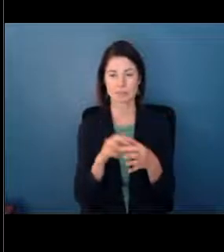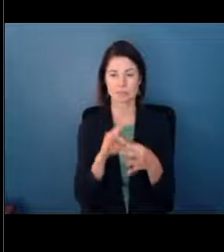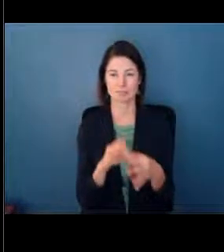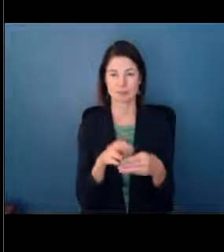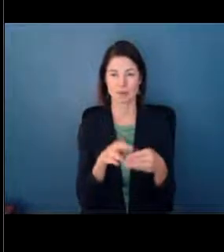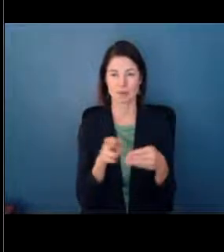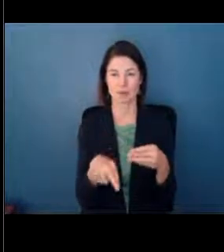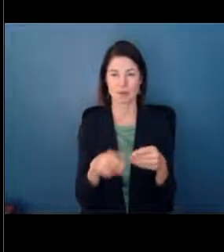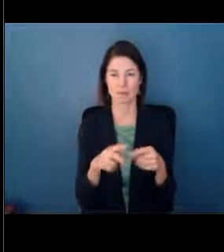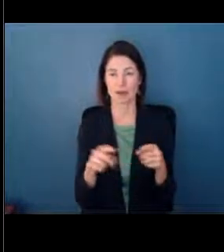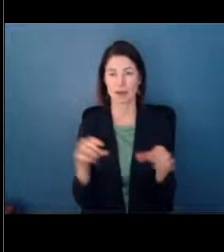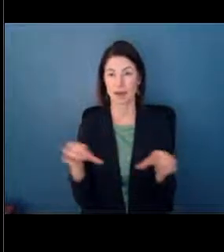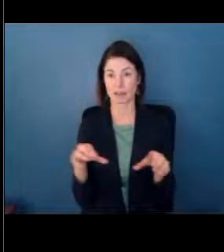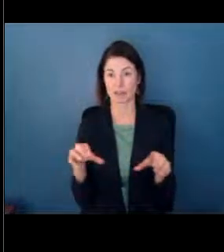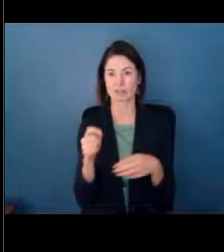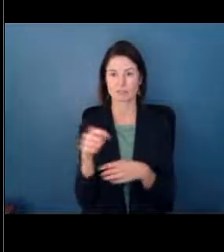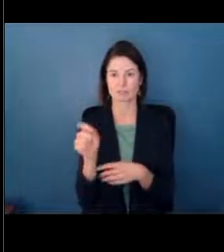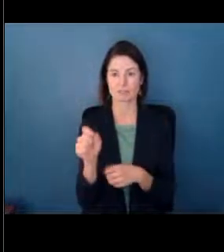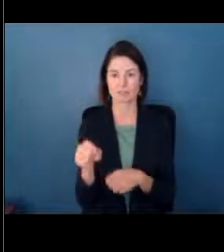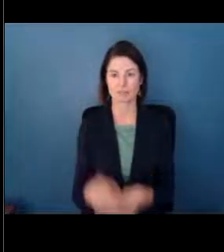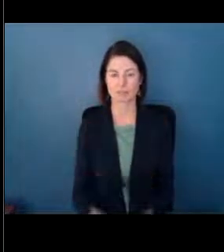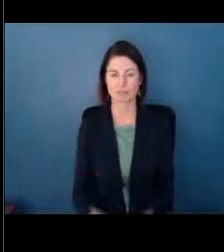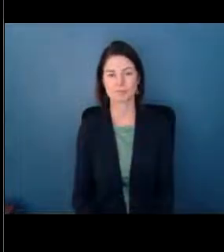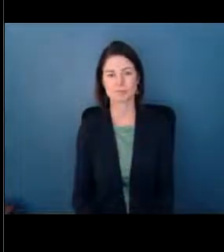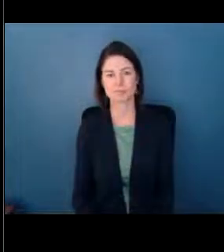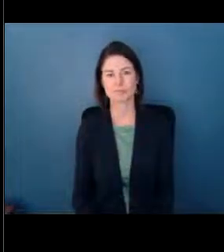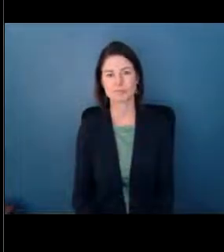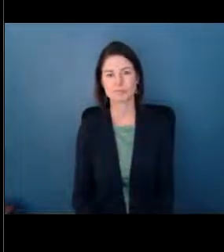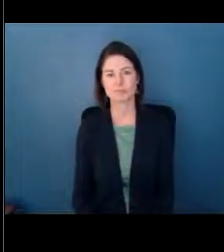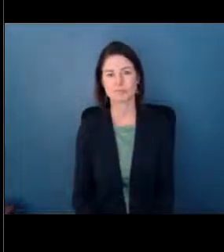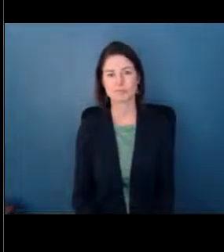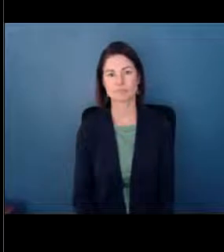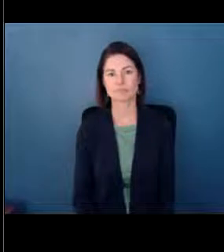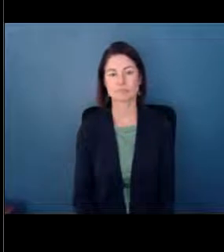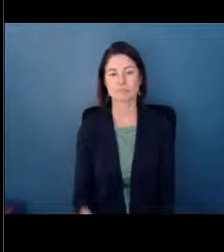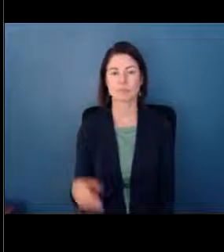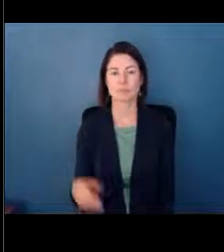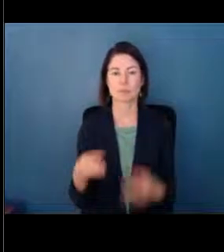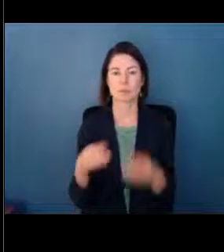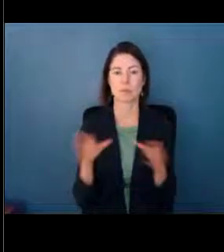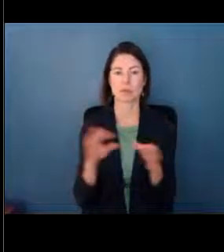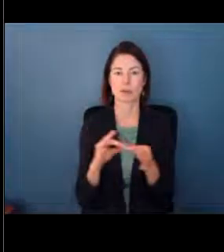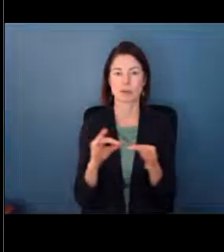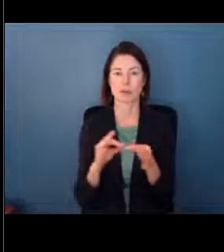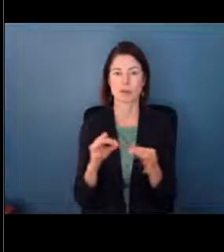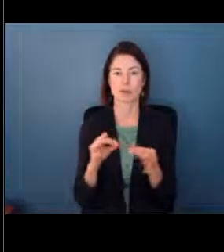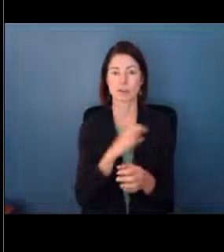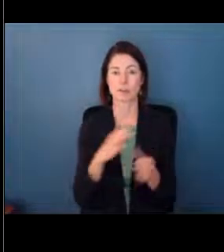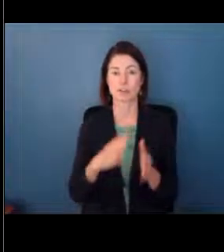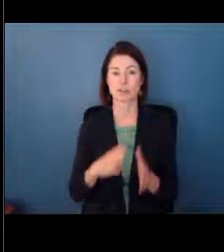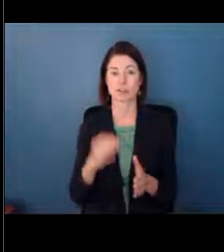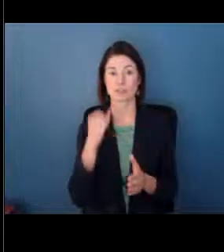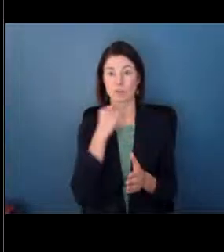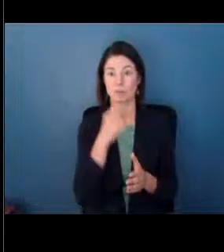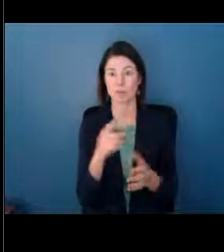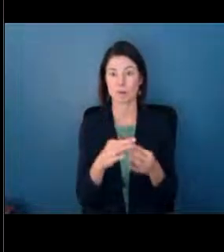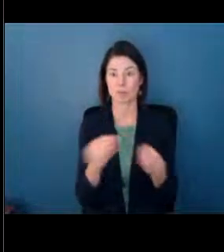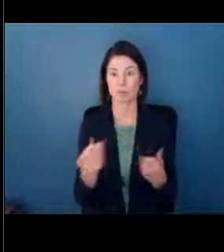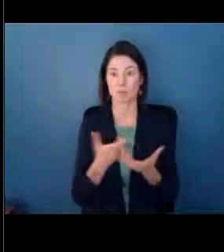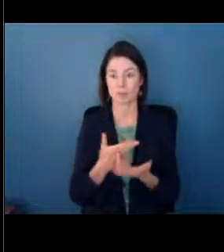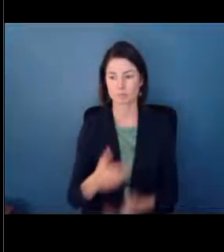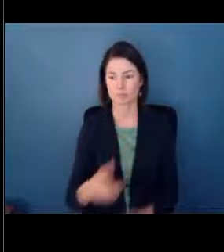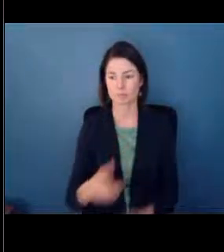actions have been completed. Thank you very much. With that, let's go to public comment, and then commissioners, let me know if you have comments that you'd like to make.